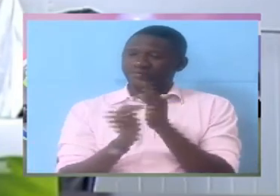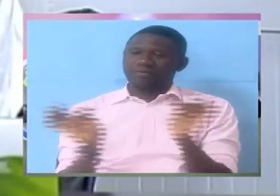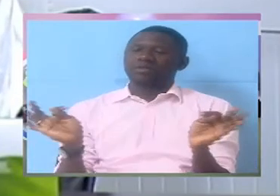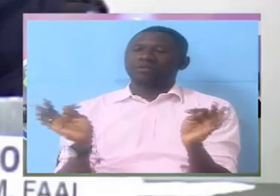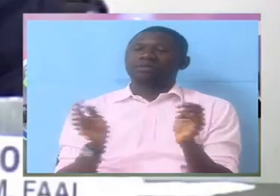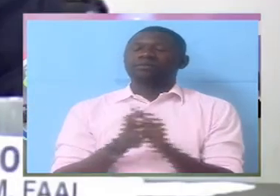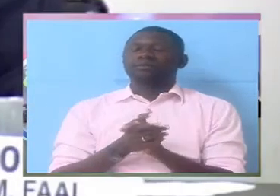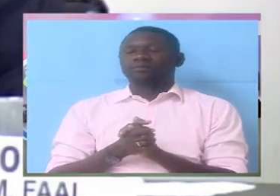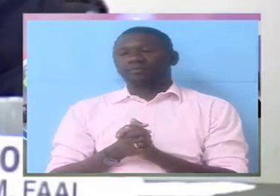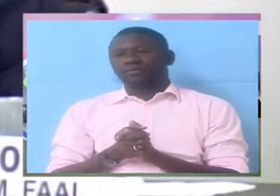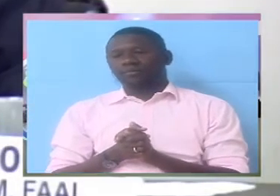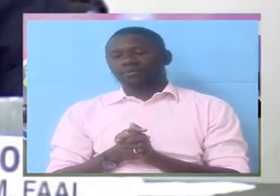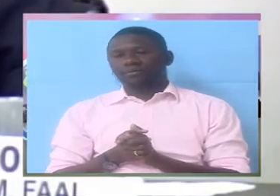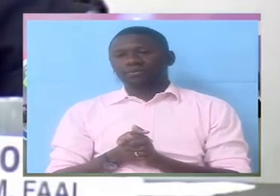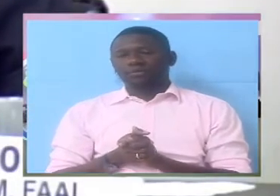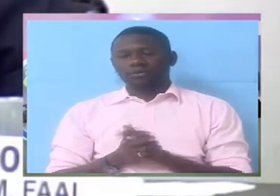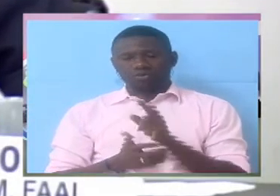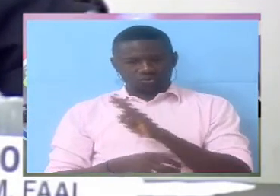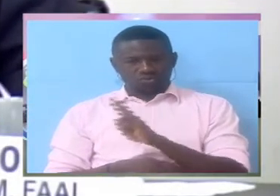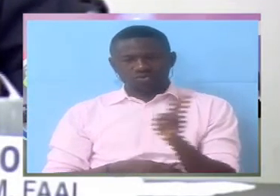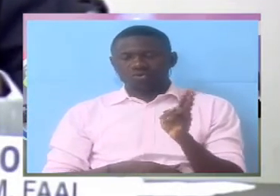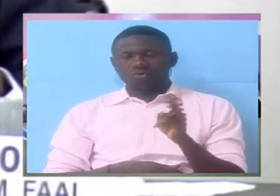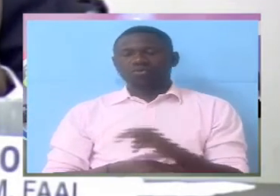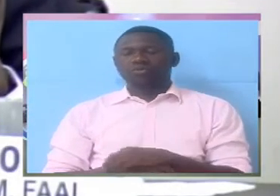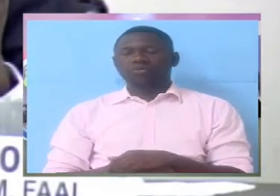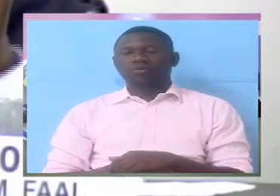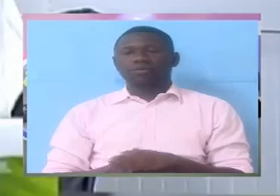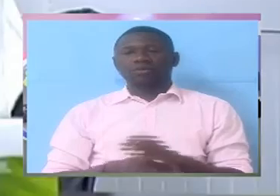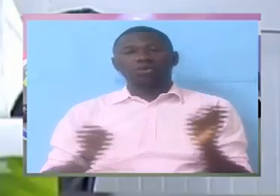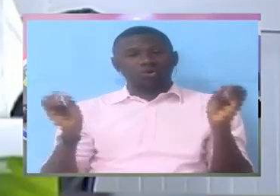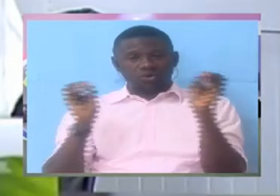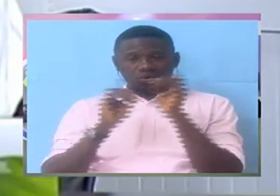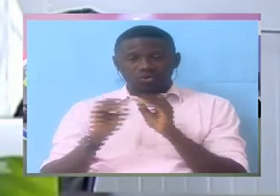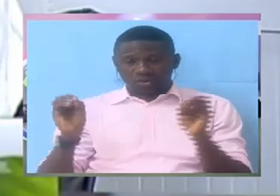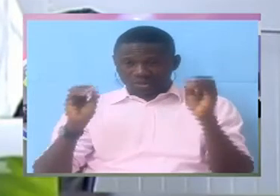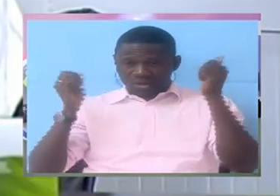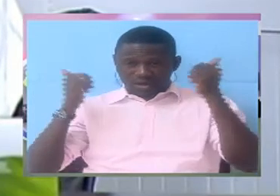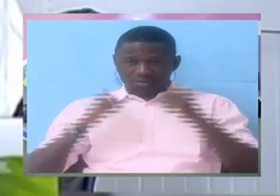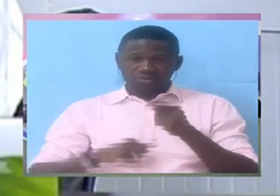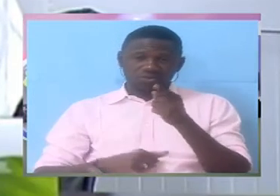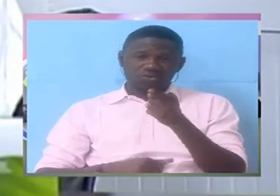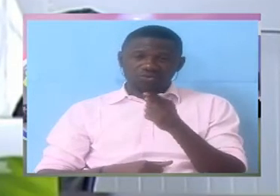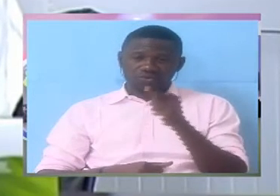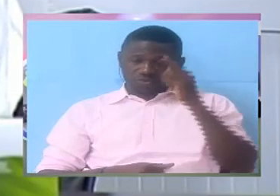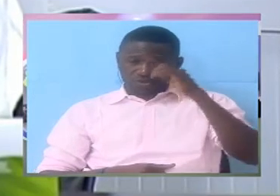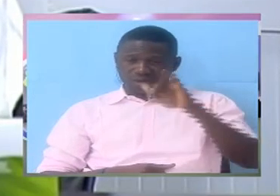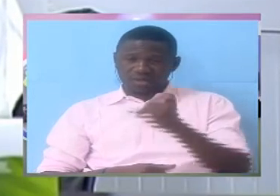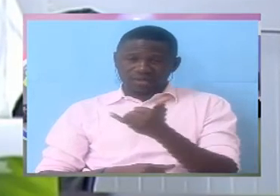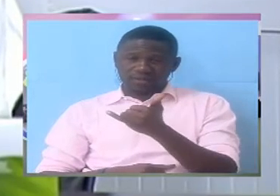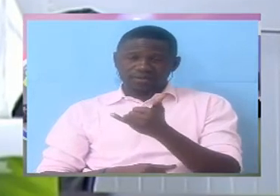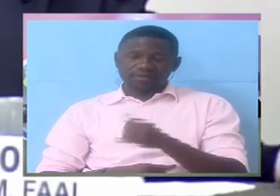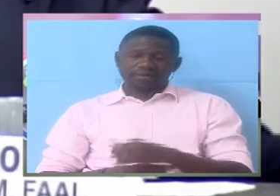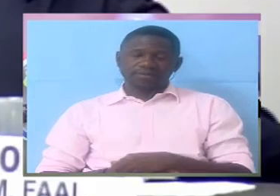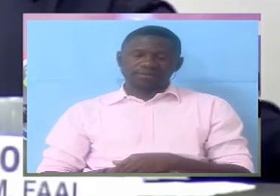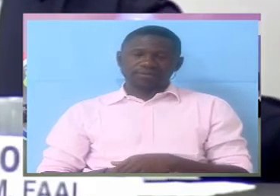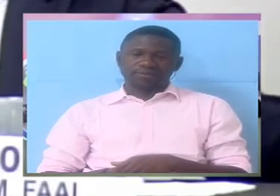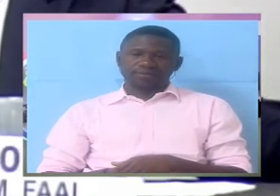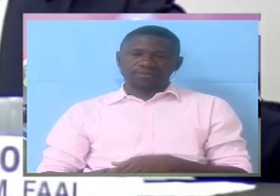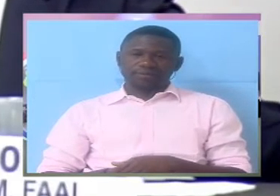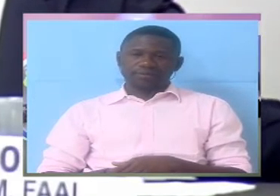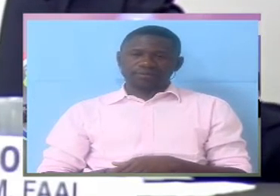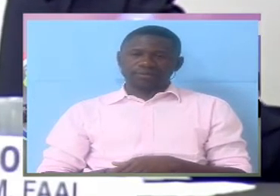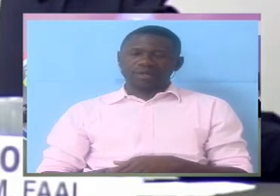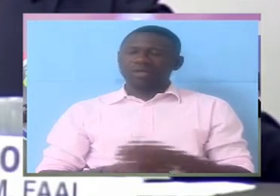Nothing happened to you. You agree? Isonta. And those days,